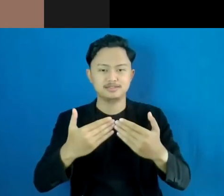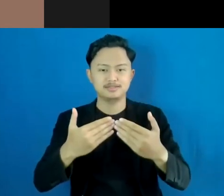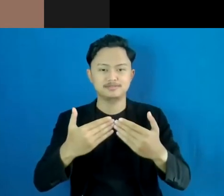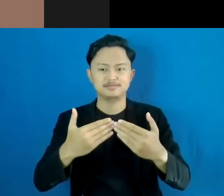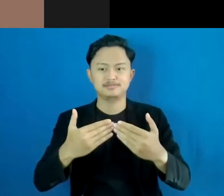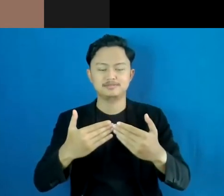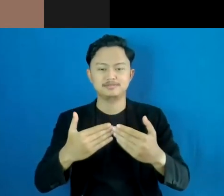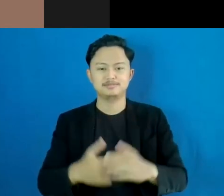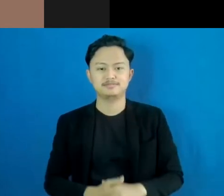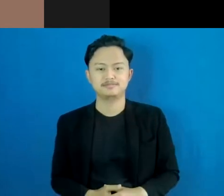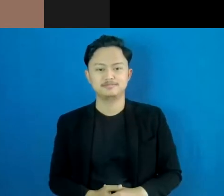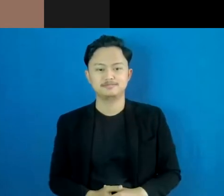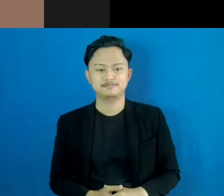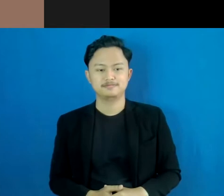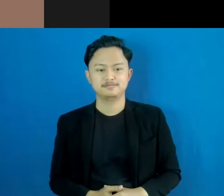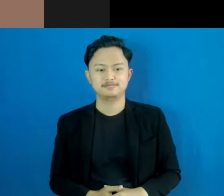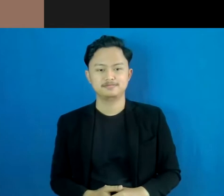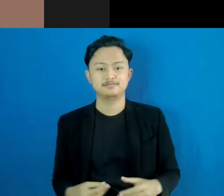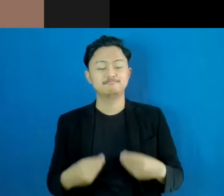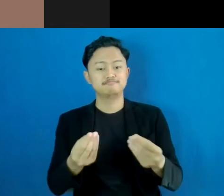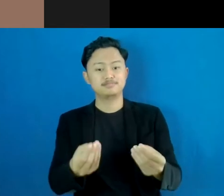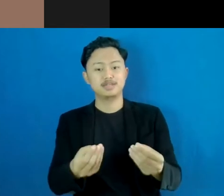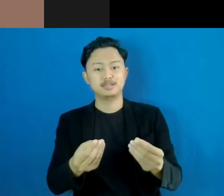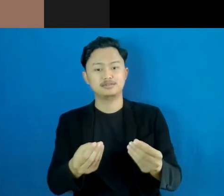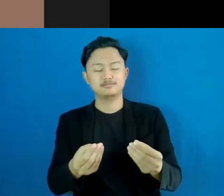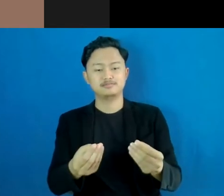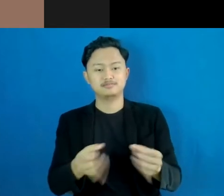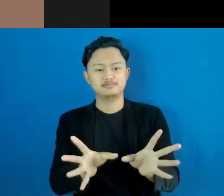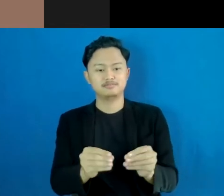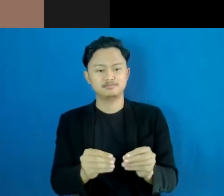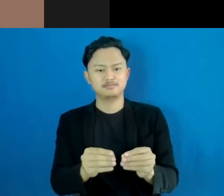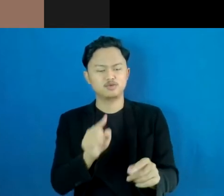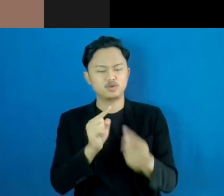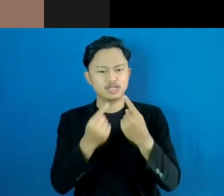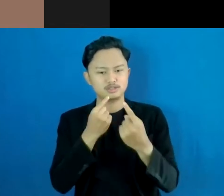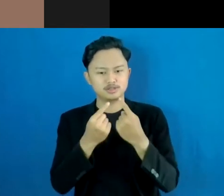And with this, I would like to wrap up this discussion, and